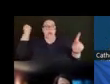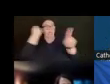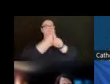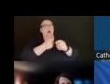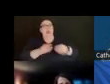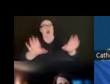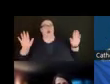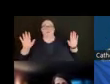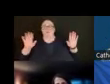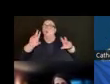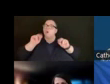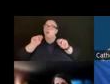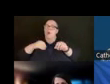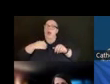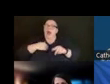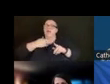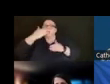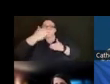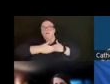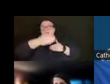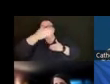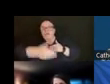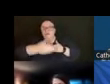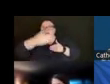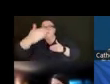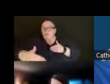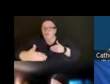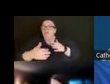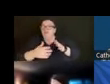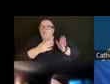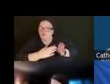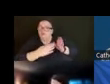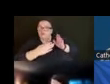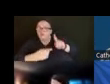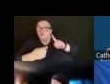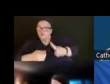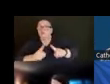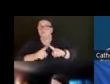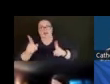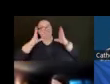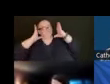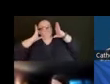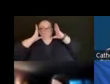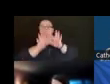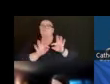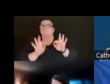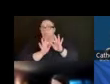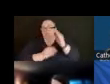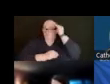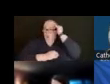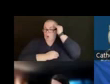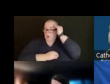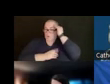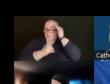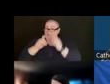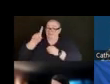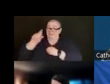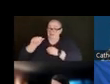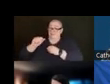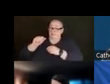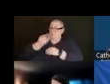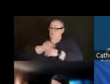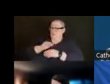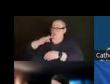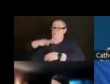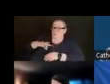but you still need to pay attention to what's going on. Now, one thing to know about SSDI is after the person has